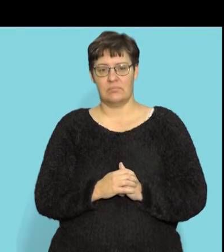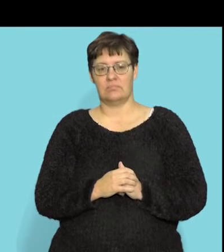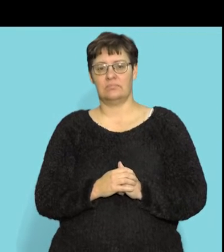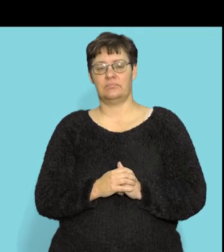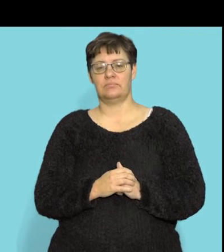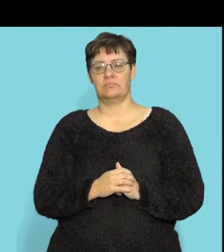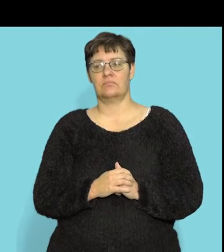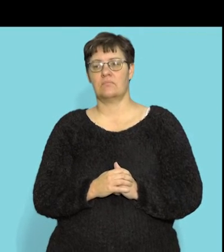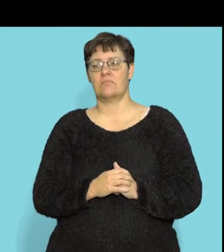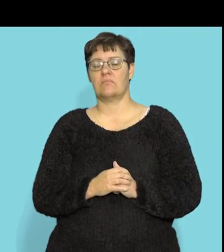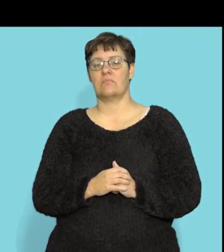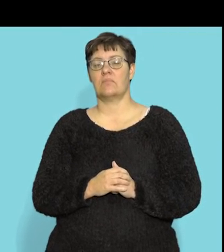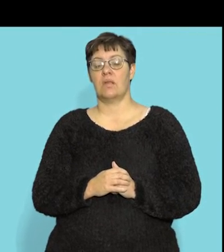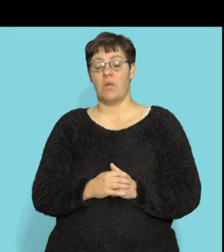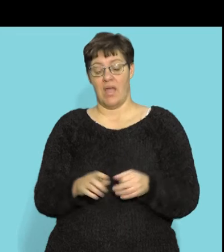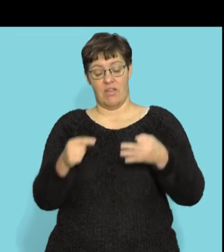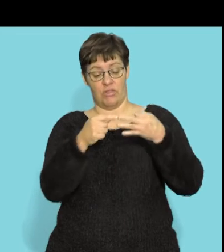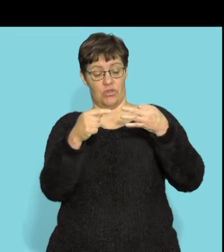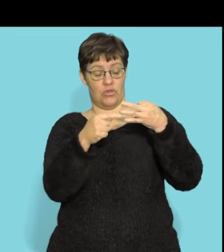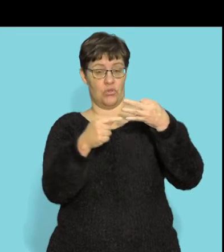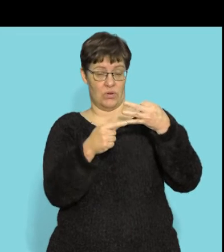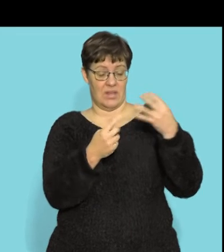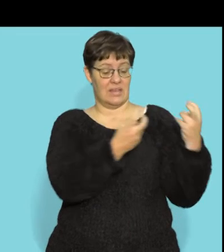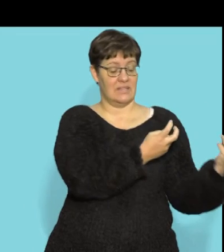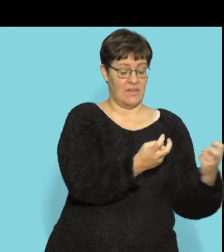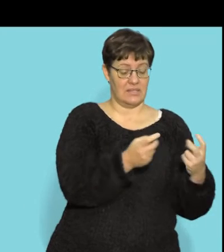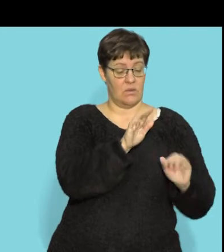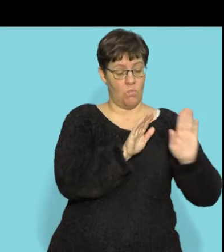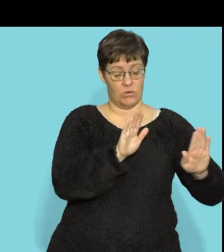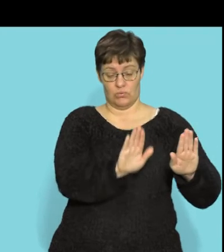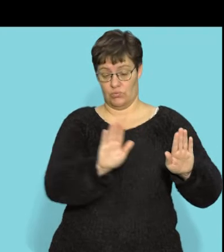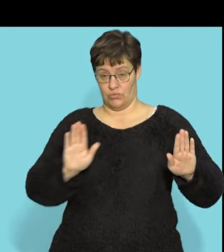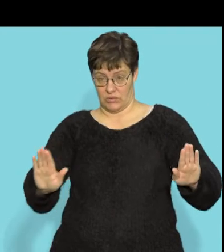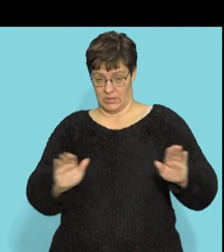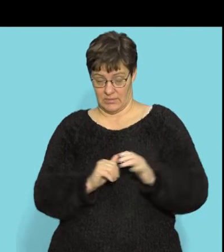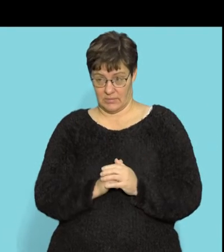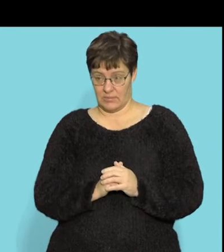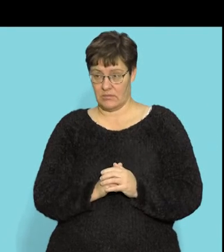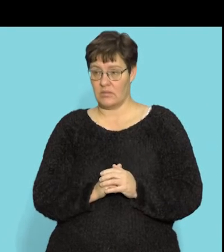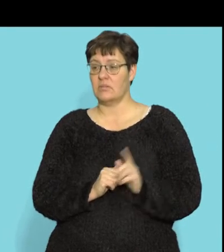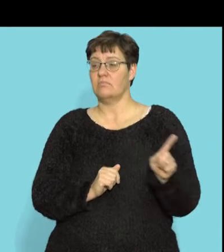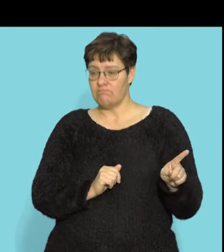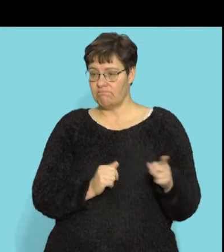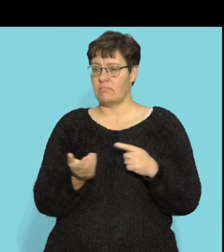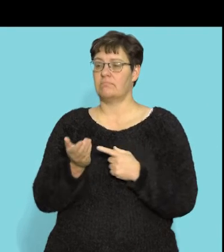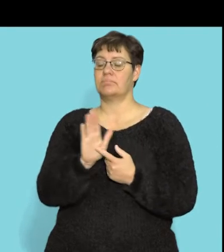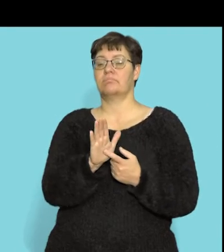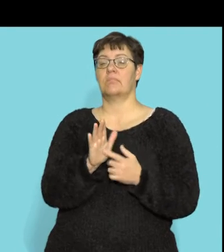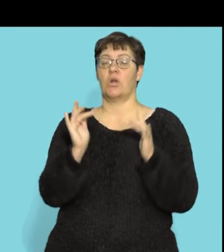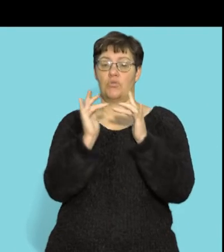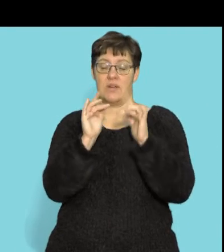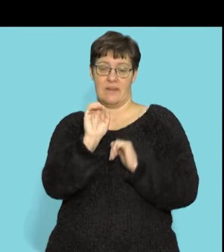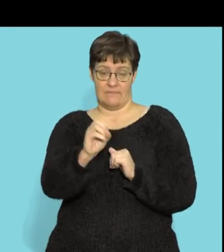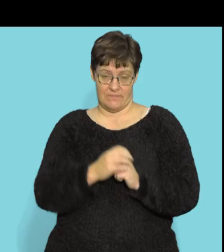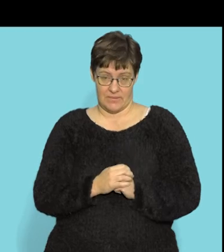first question that we have, we've got 3 electrical devices, X, Y, and Z, that are connected as shown. So this